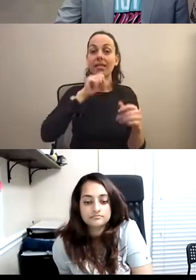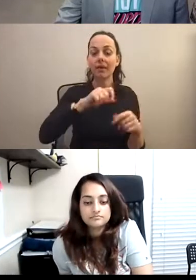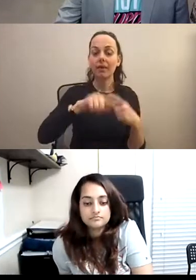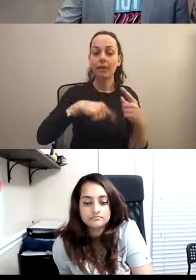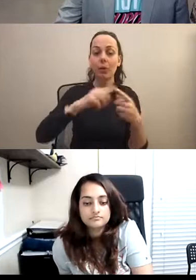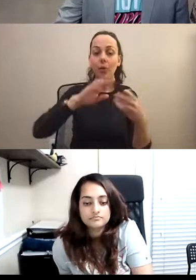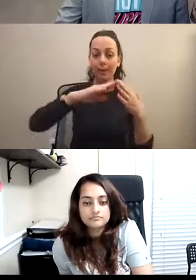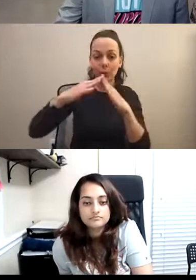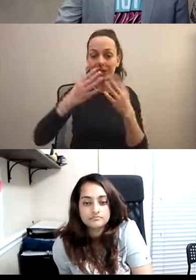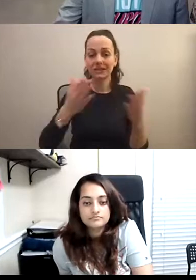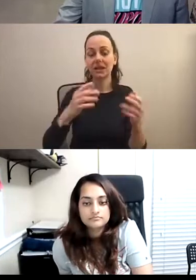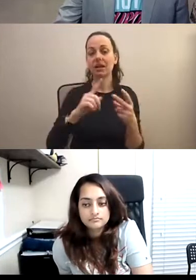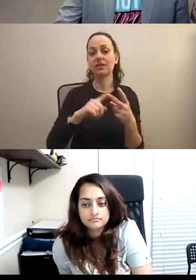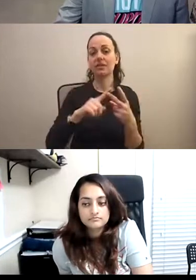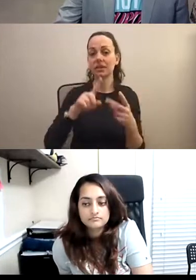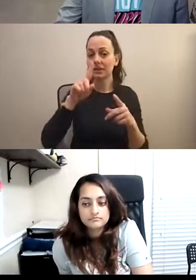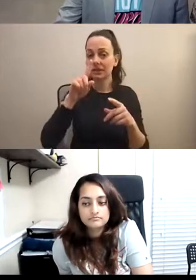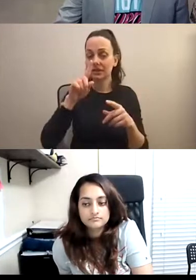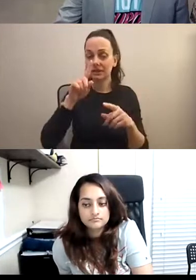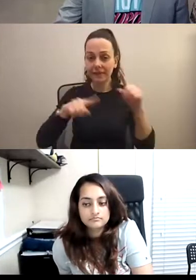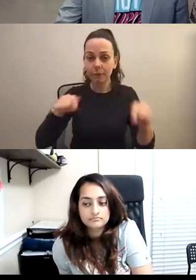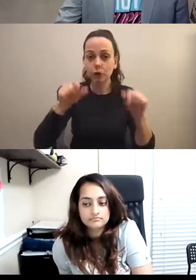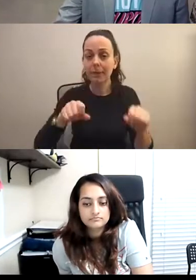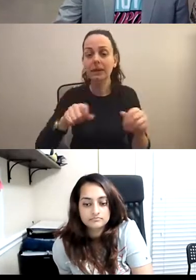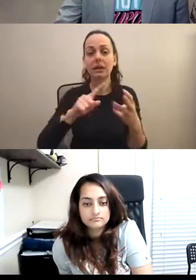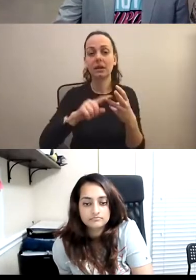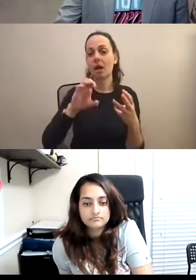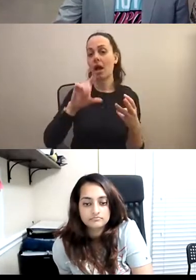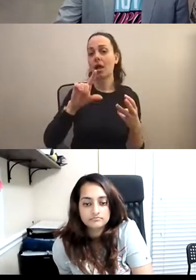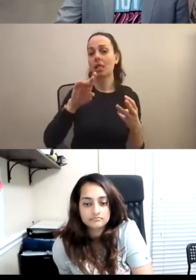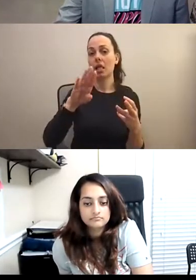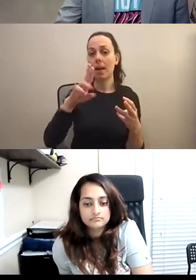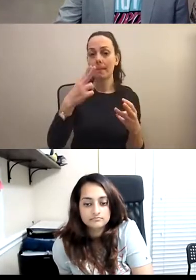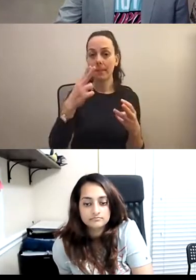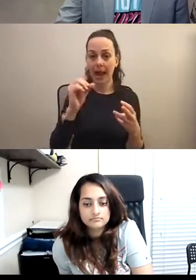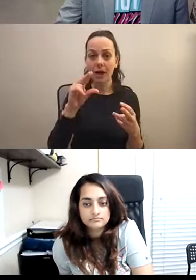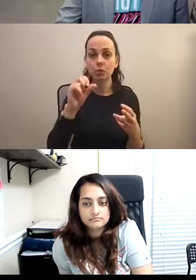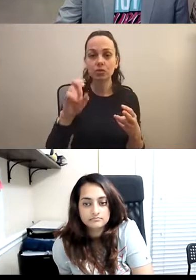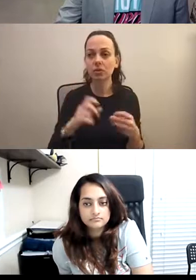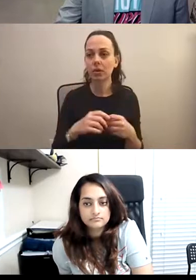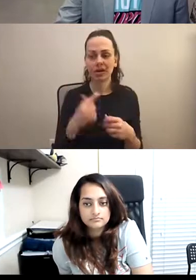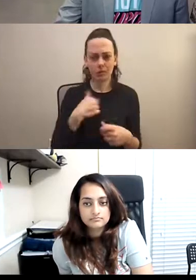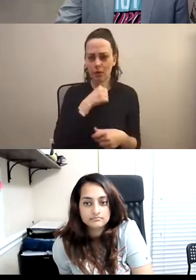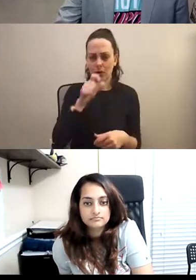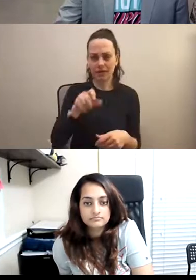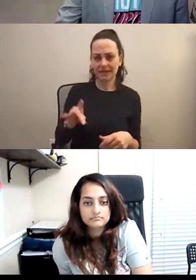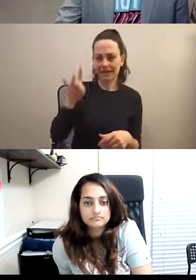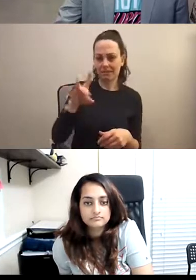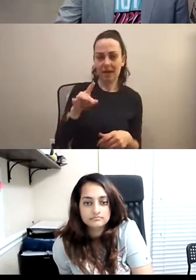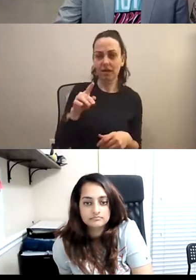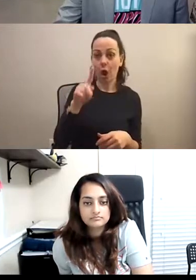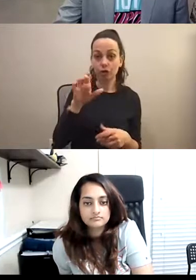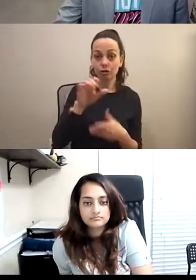with like stuff like Clubhouse now, I mean, we don't really need to go to a therapist and spend $100. We can have a whole chat room about how